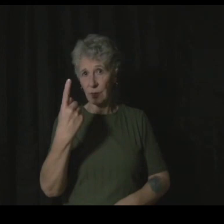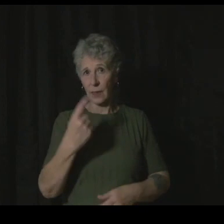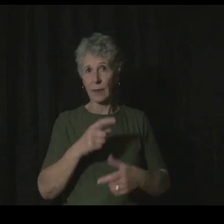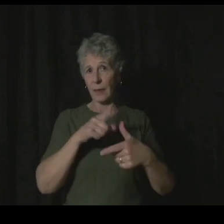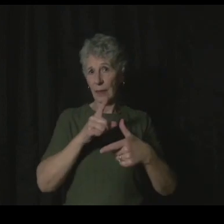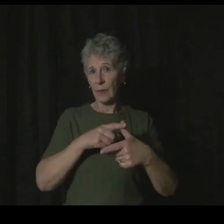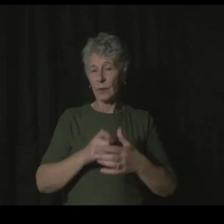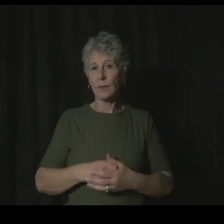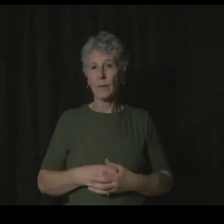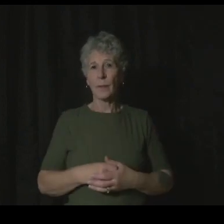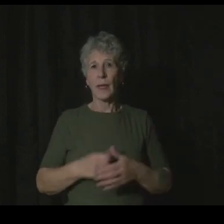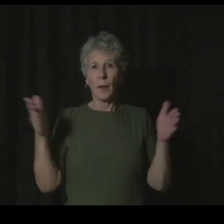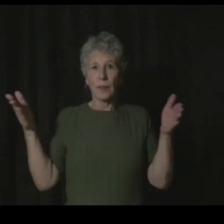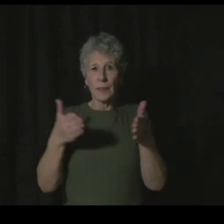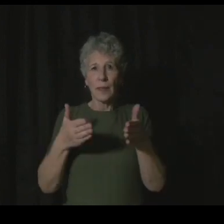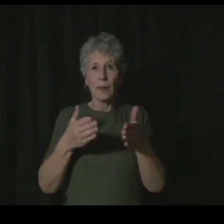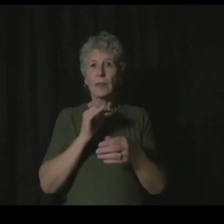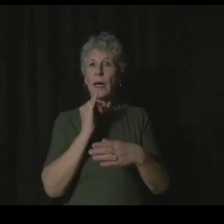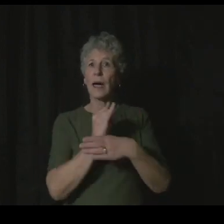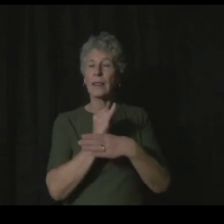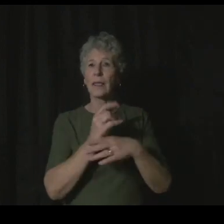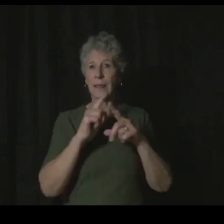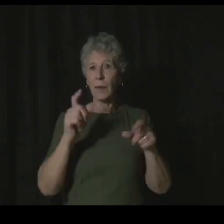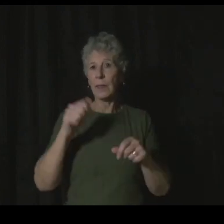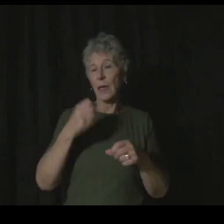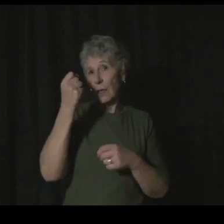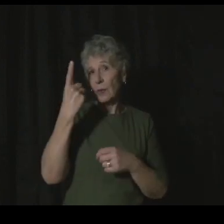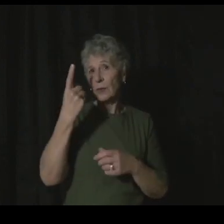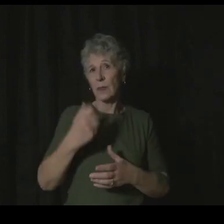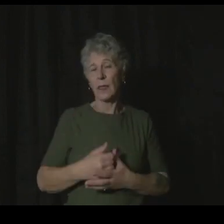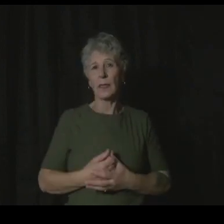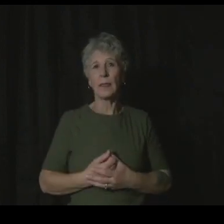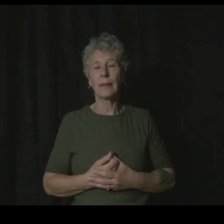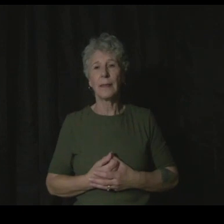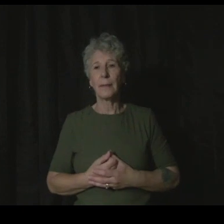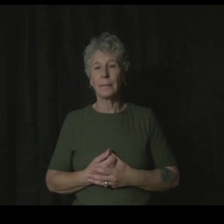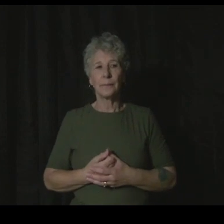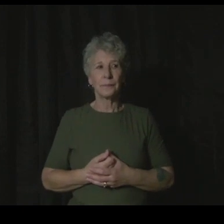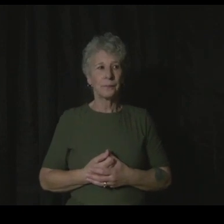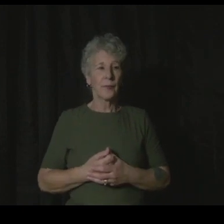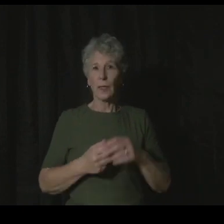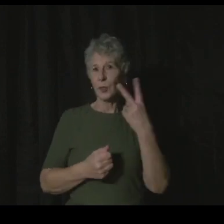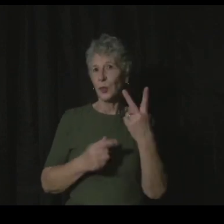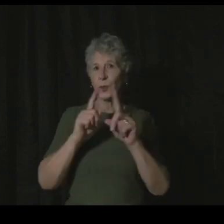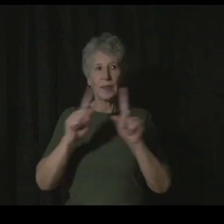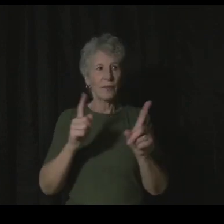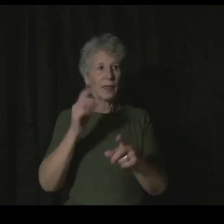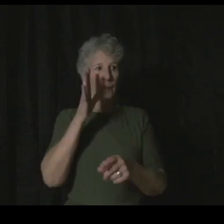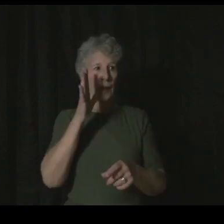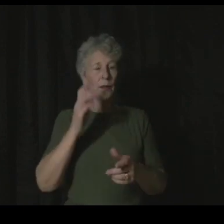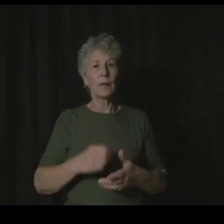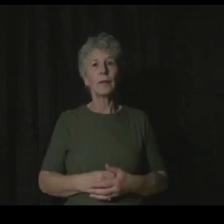point. It was narrowed to Isaac. Now, we can understand that because there were two different mothers.